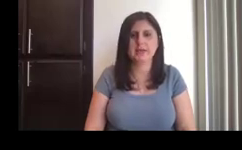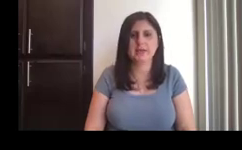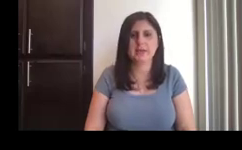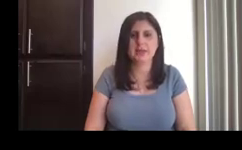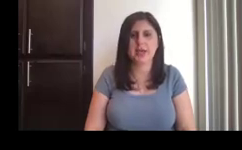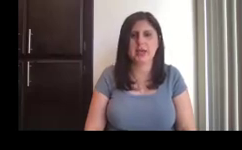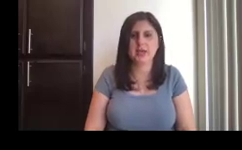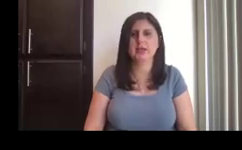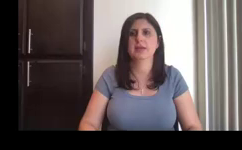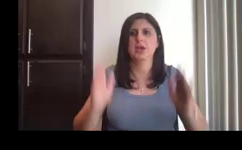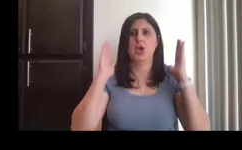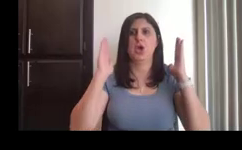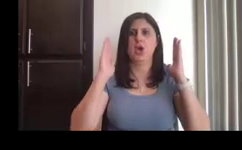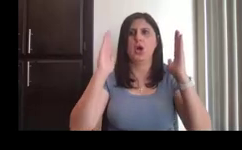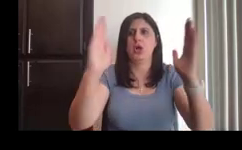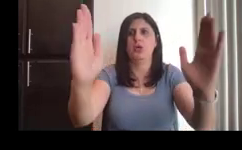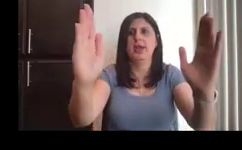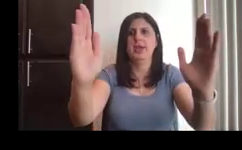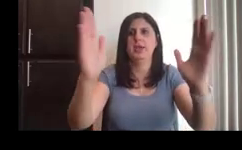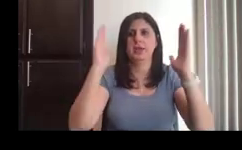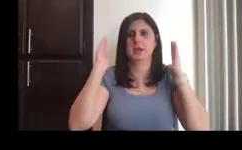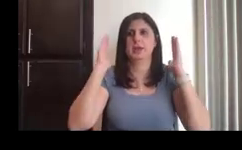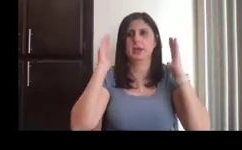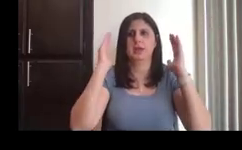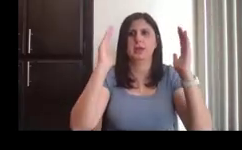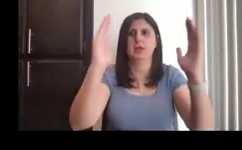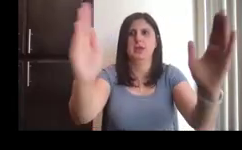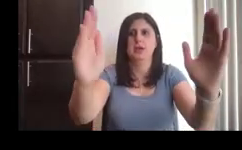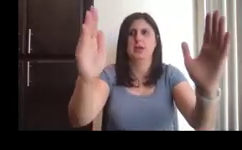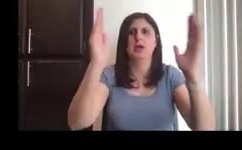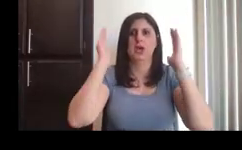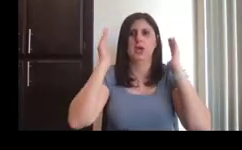Hallway, okay. Hallway,